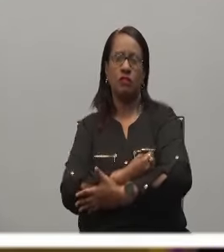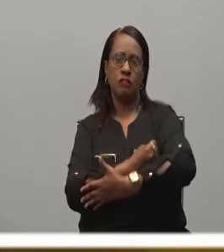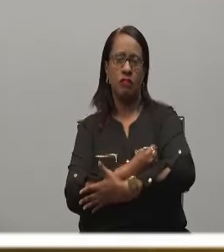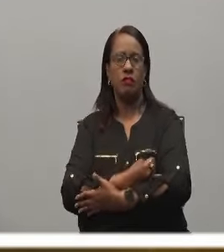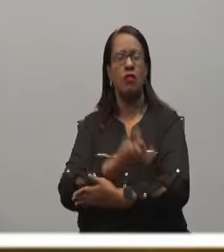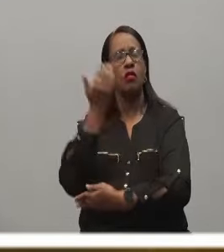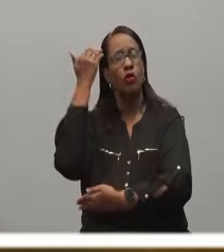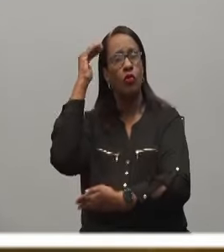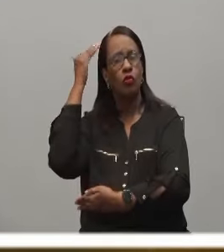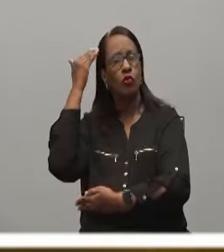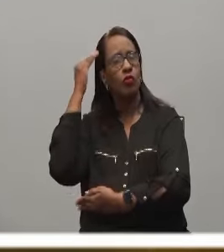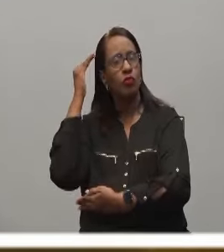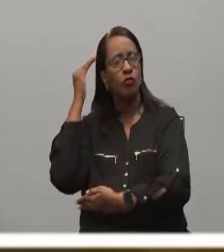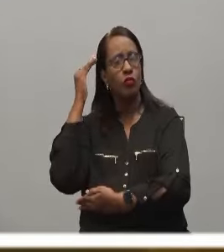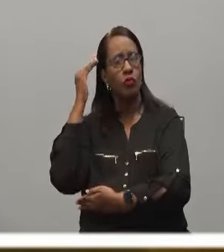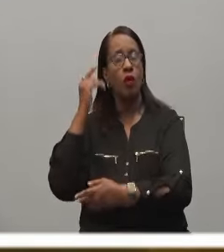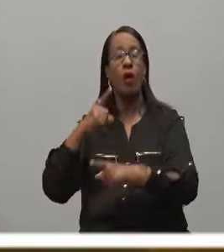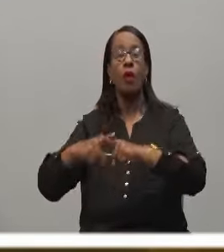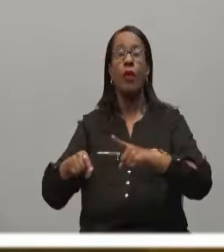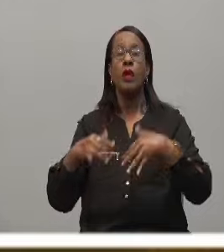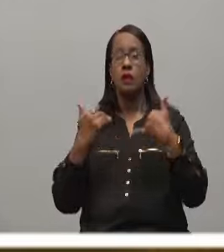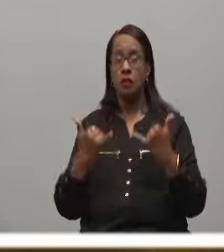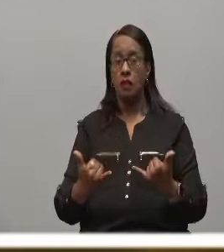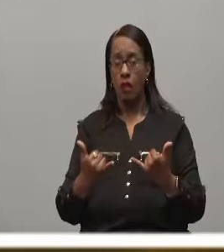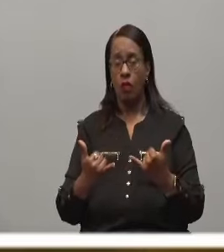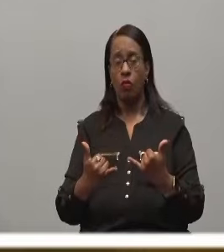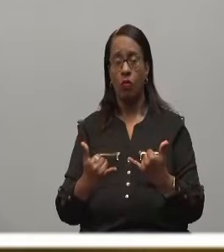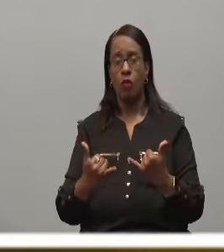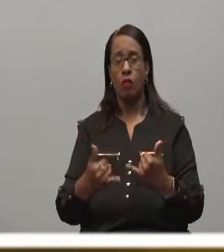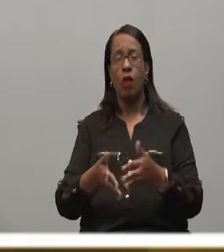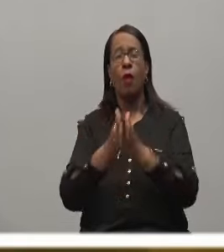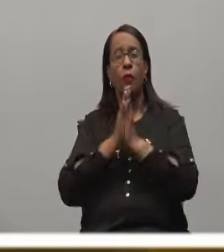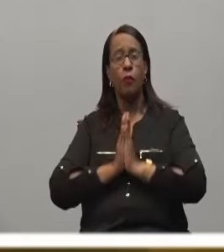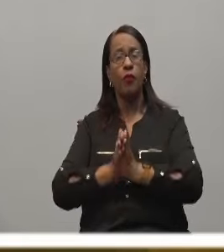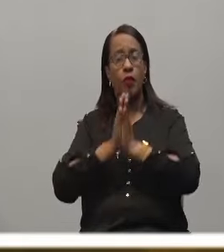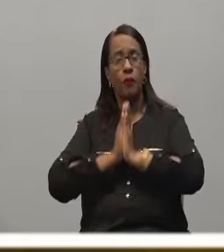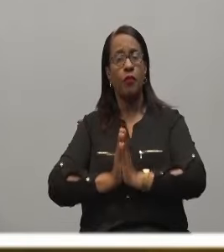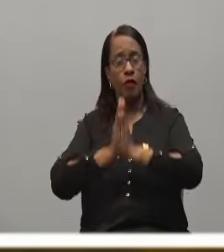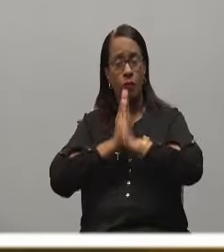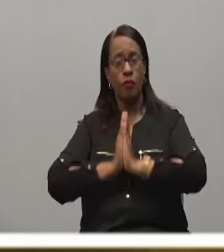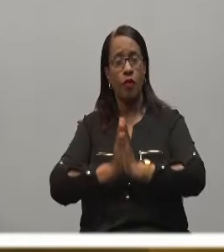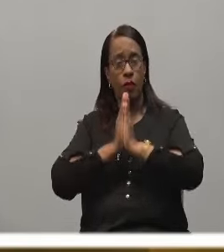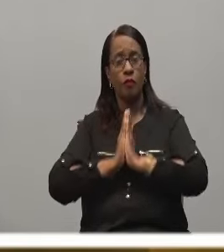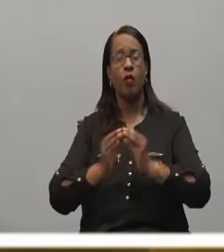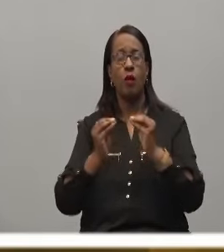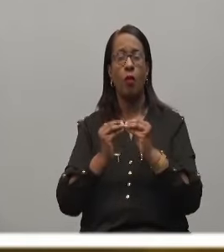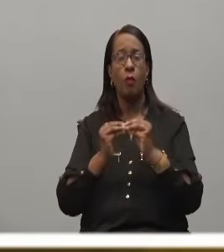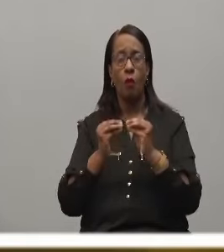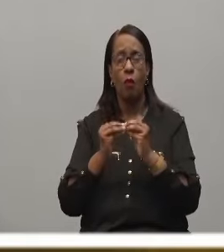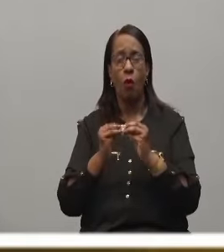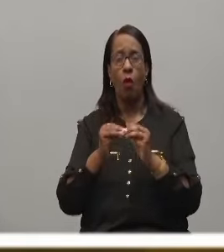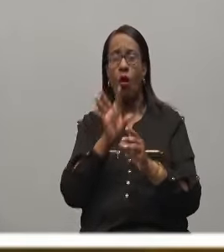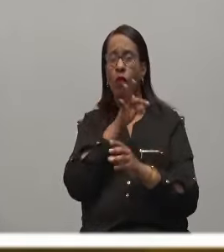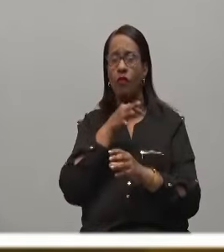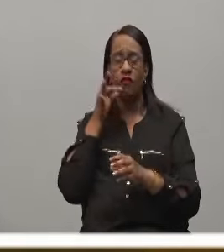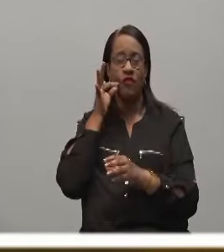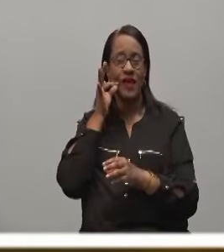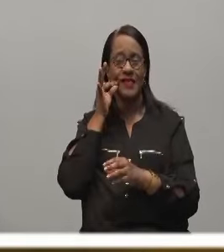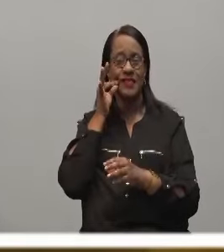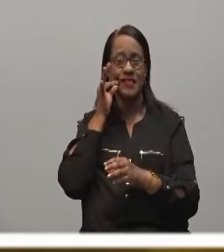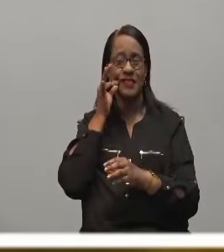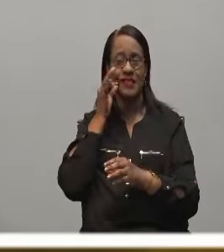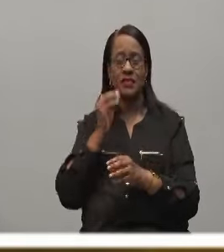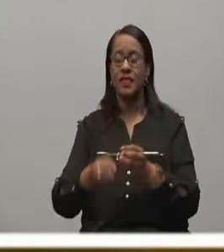up. Take it up in your prayer. Take it up in your fasting. Take it up in your almsgiving. Move your game